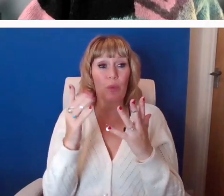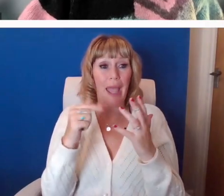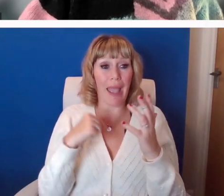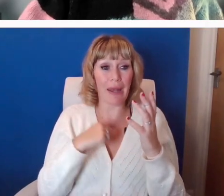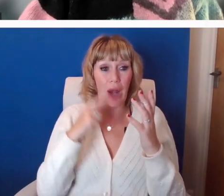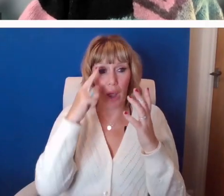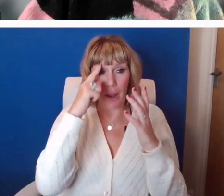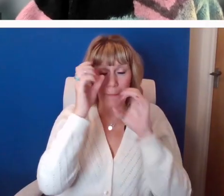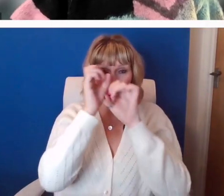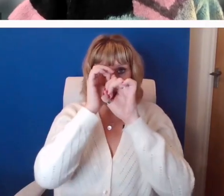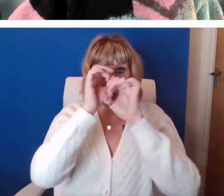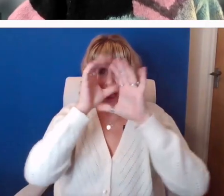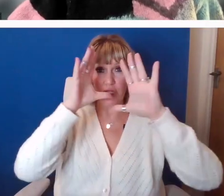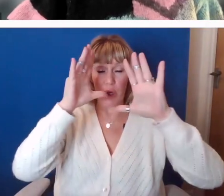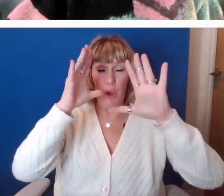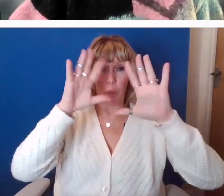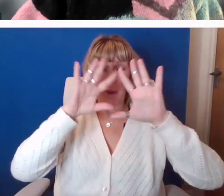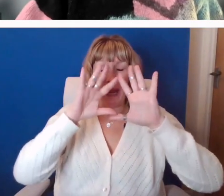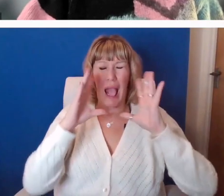become too much.